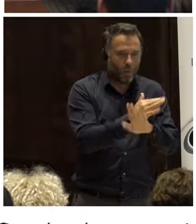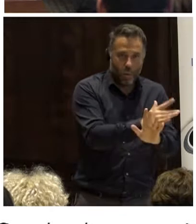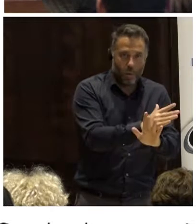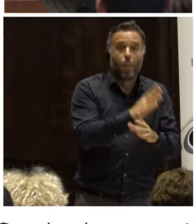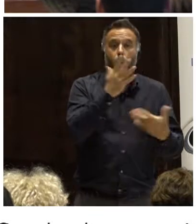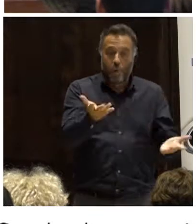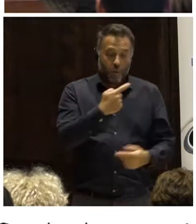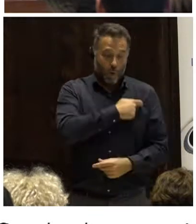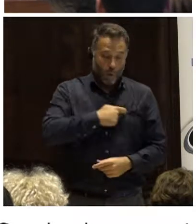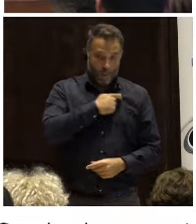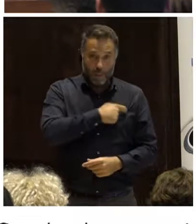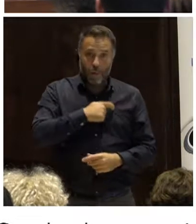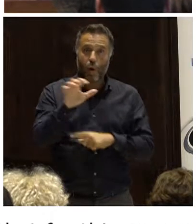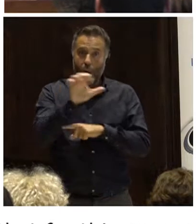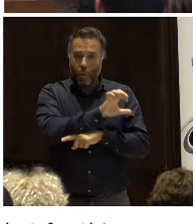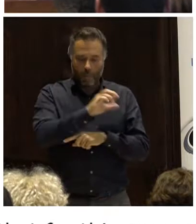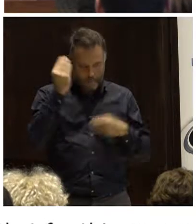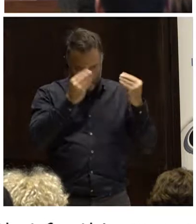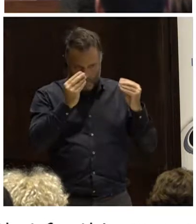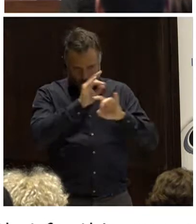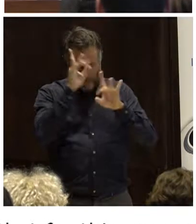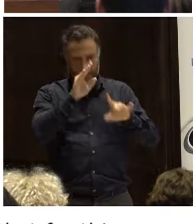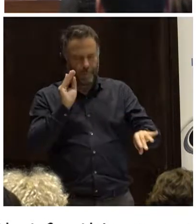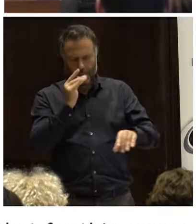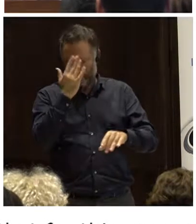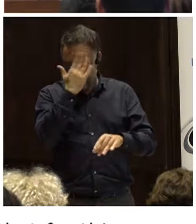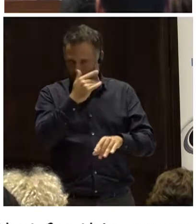because it is something really